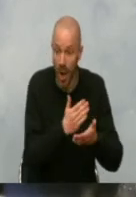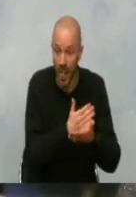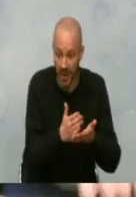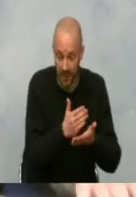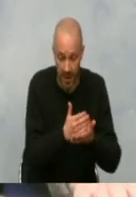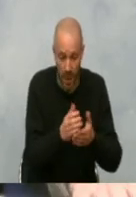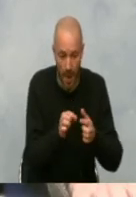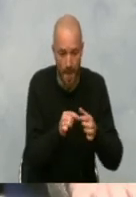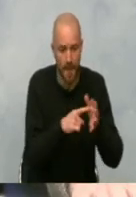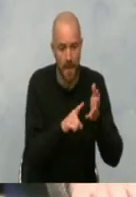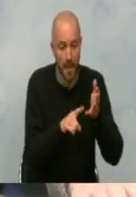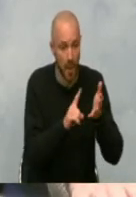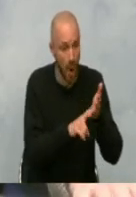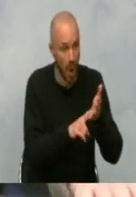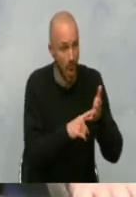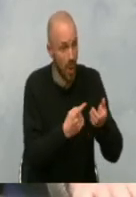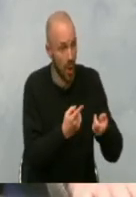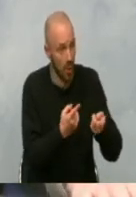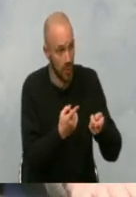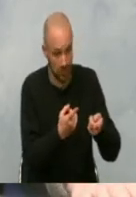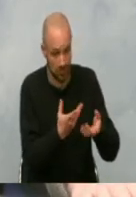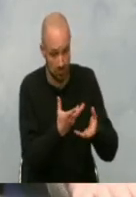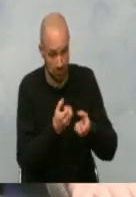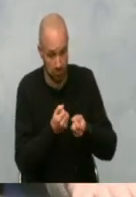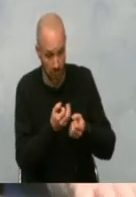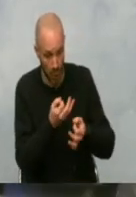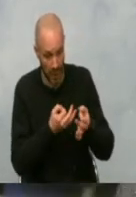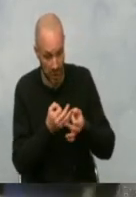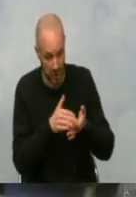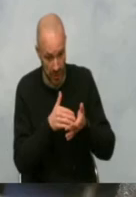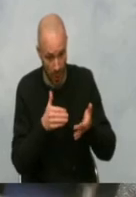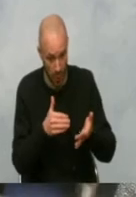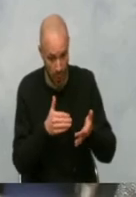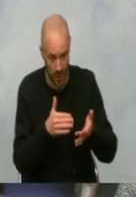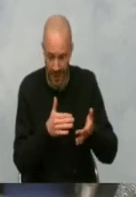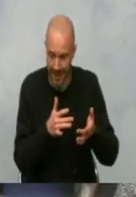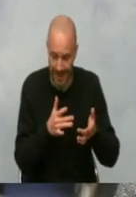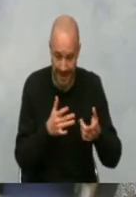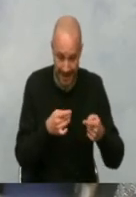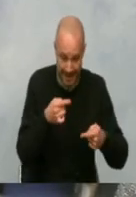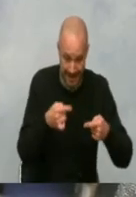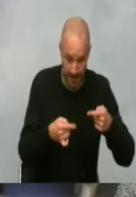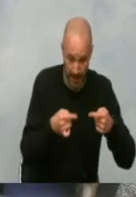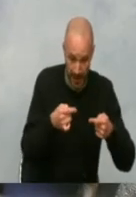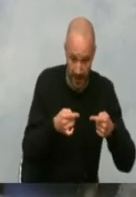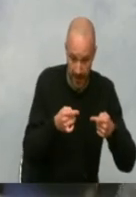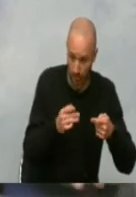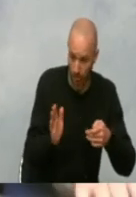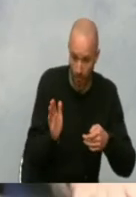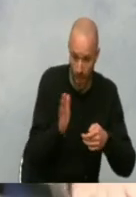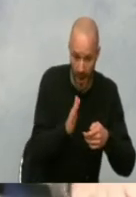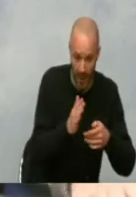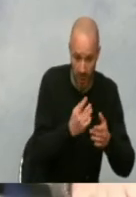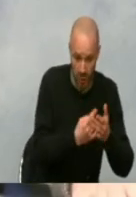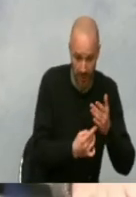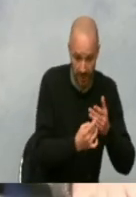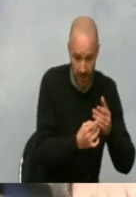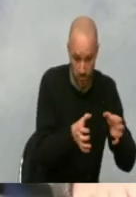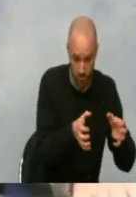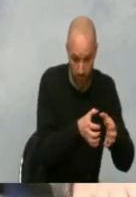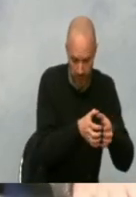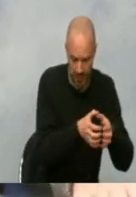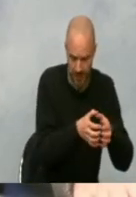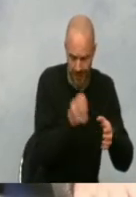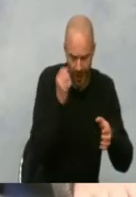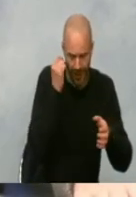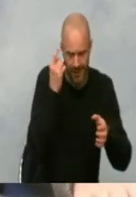Paul will take those questions just now. Debate will go back to your individual groups, and I understand in the past